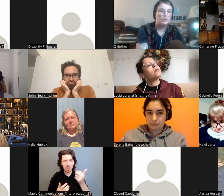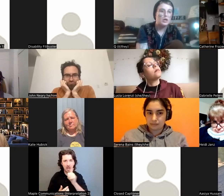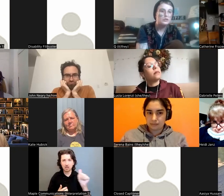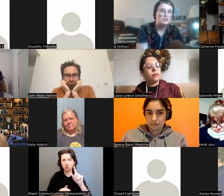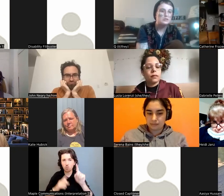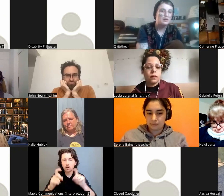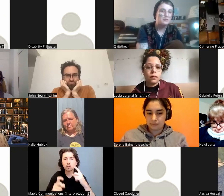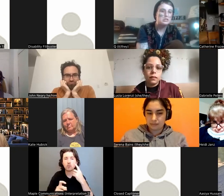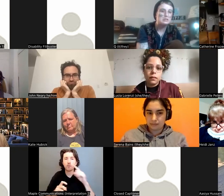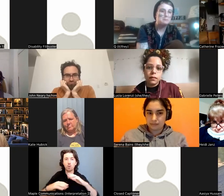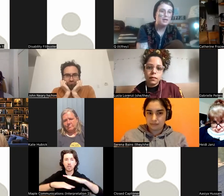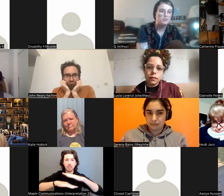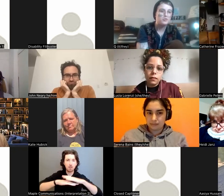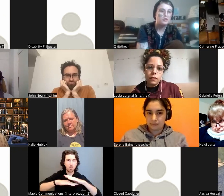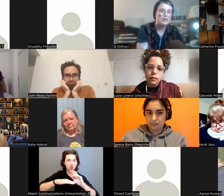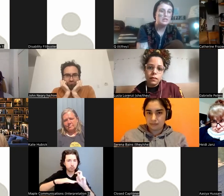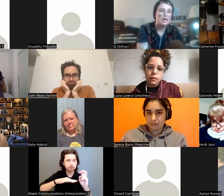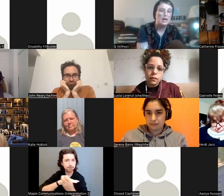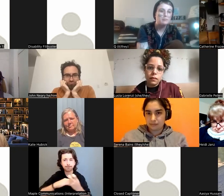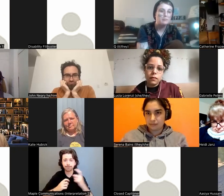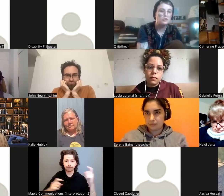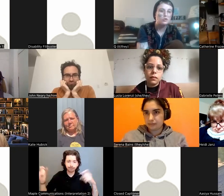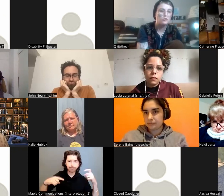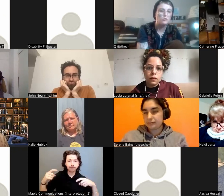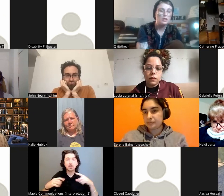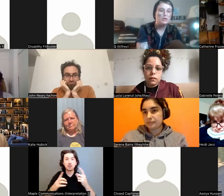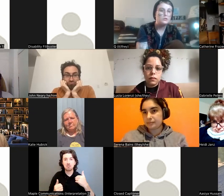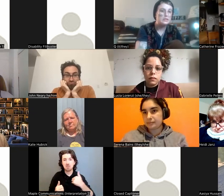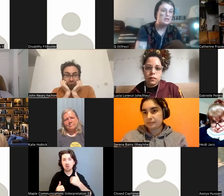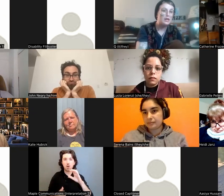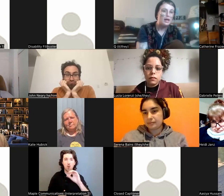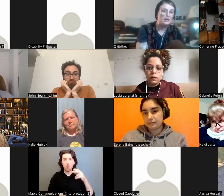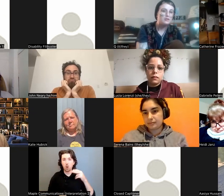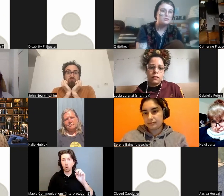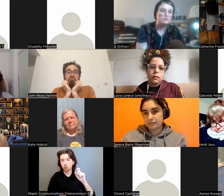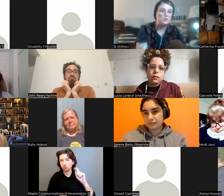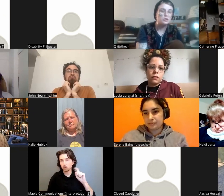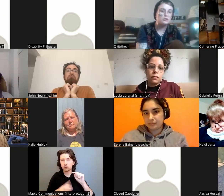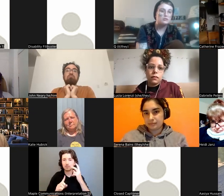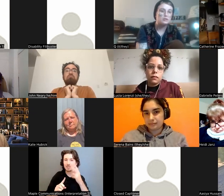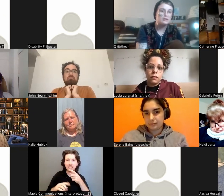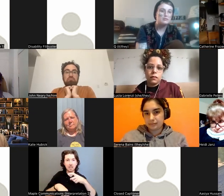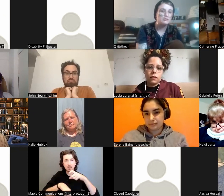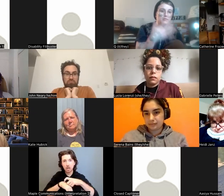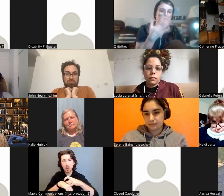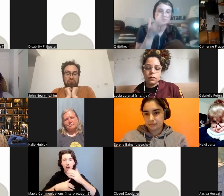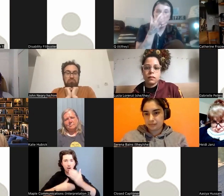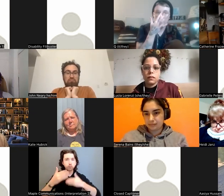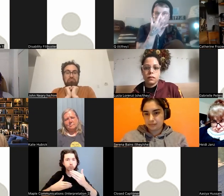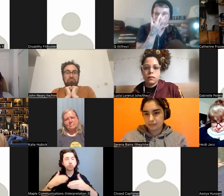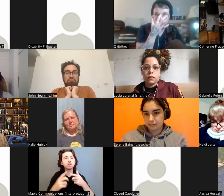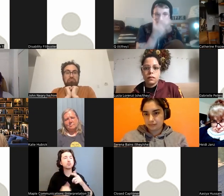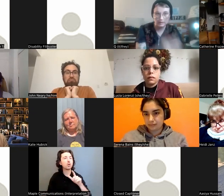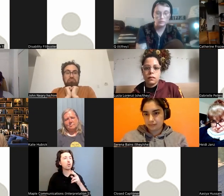as co-host, just mindful of our time. So Lucia and future, like the rest of